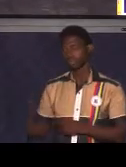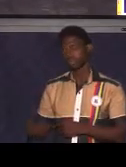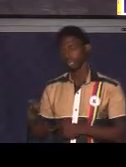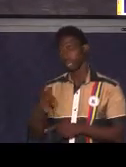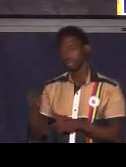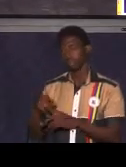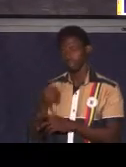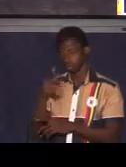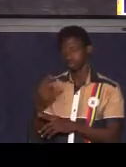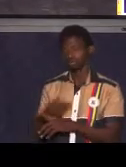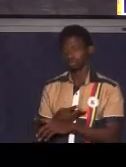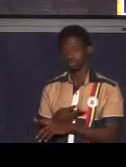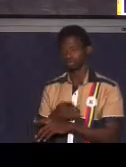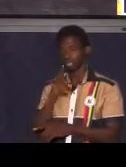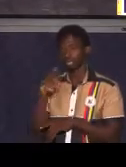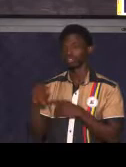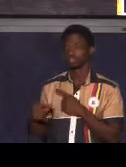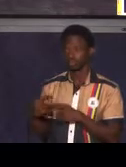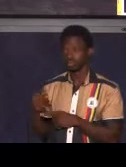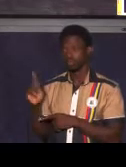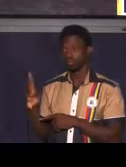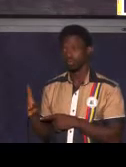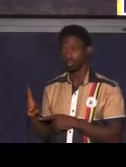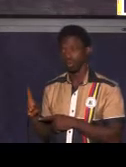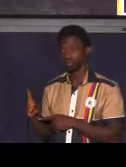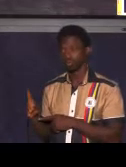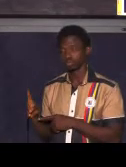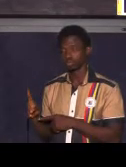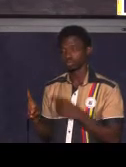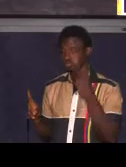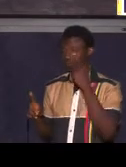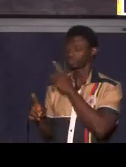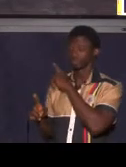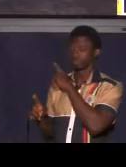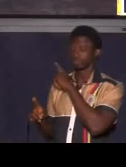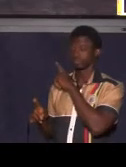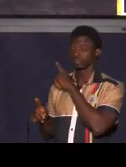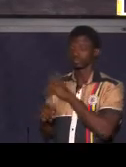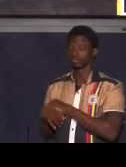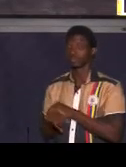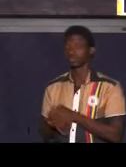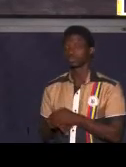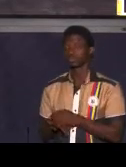to the right when you're multiplying. So you go 1,